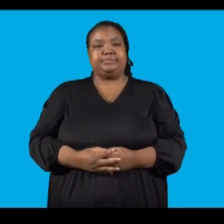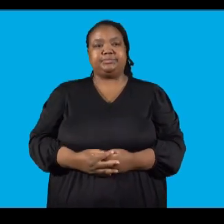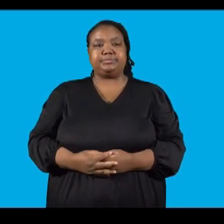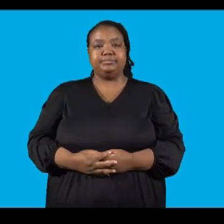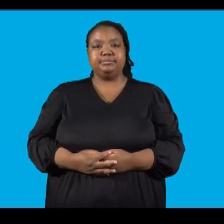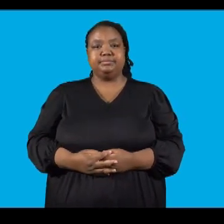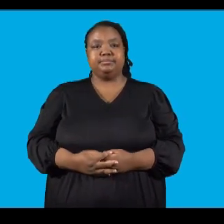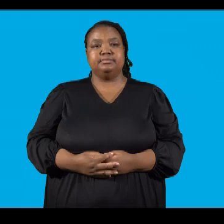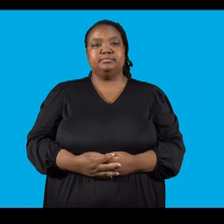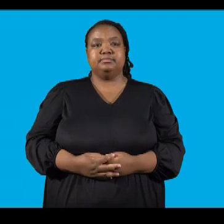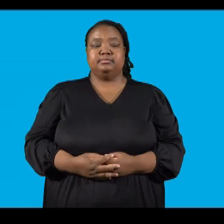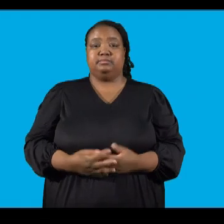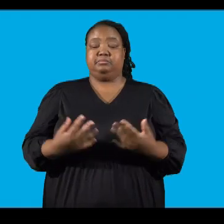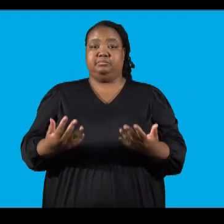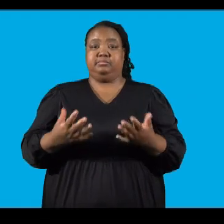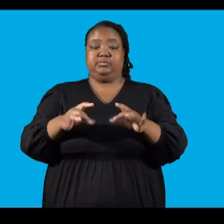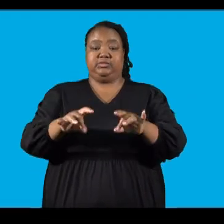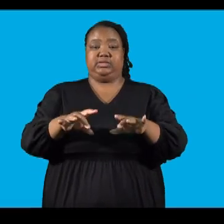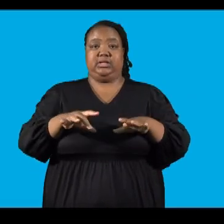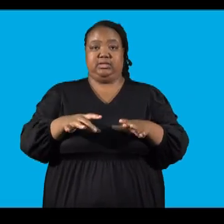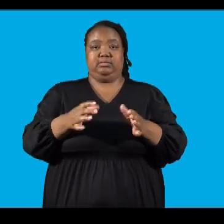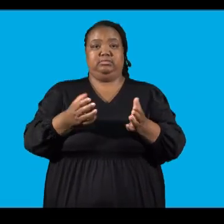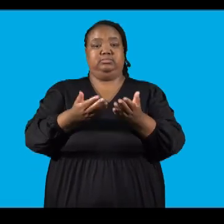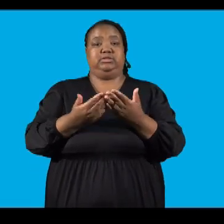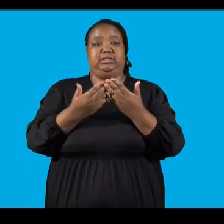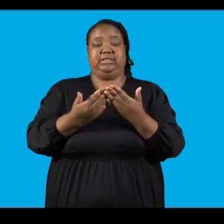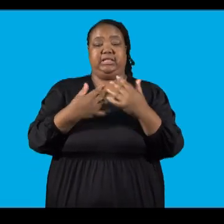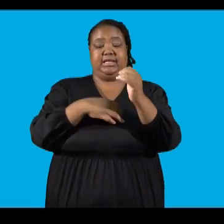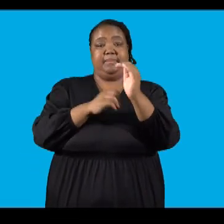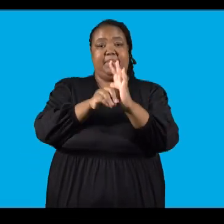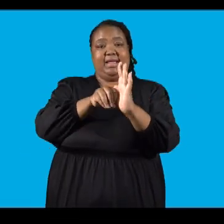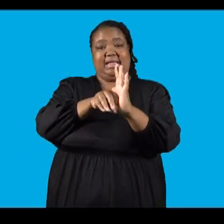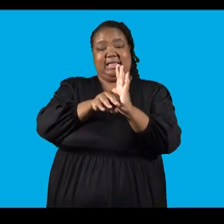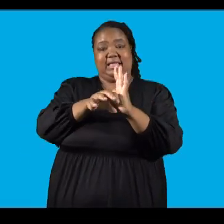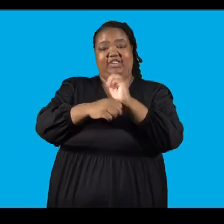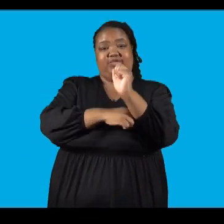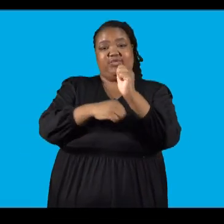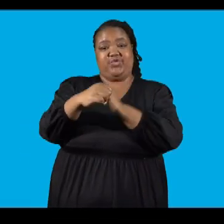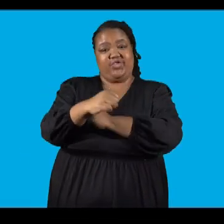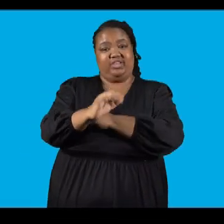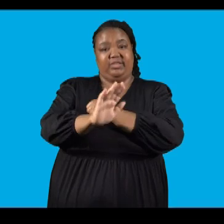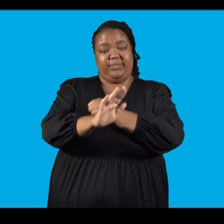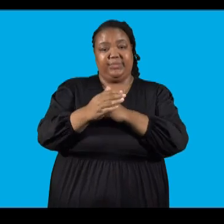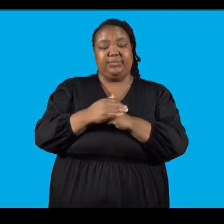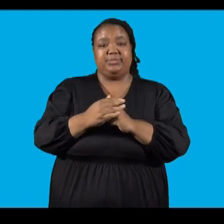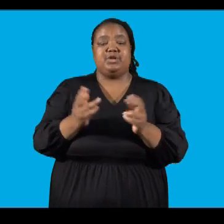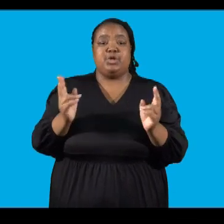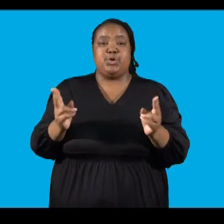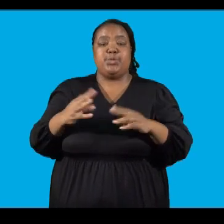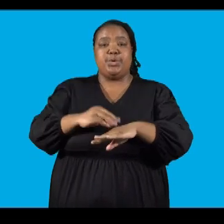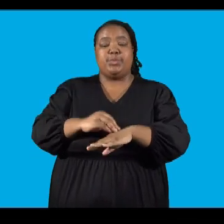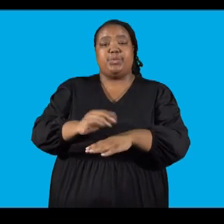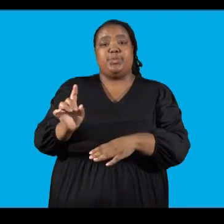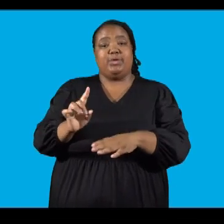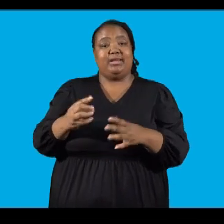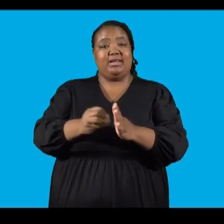Now, moving on to the examination, the study of the market structure itself.